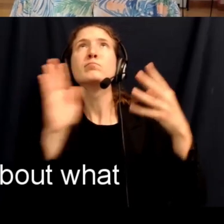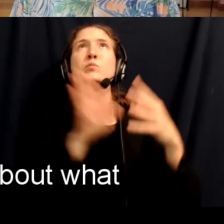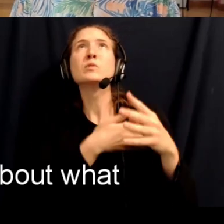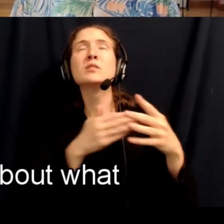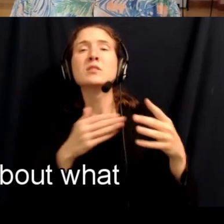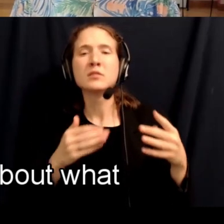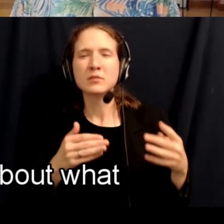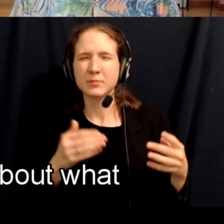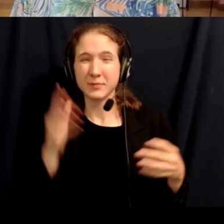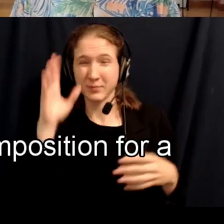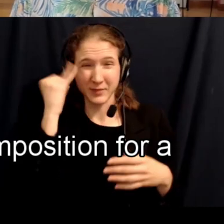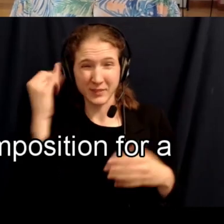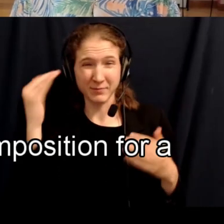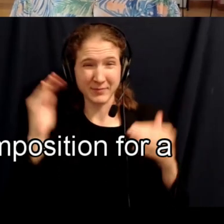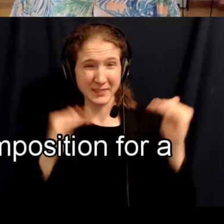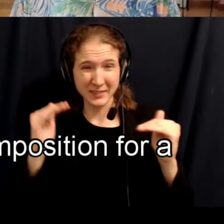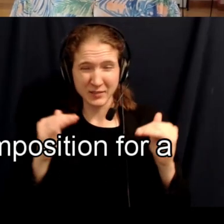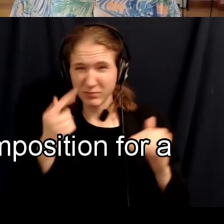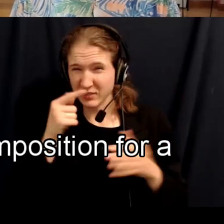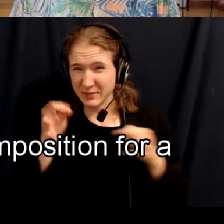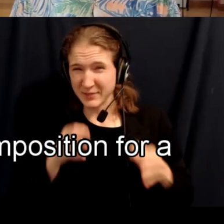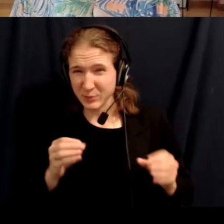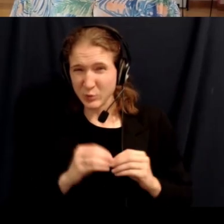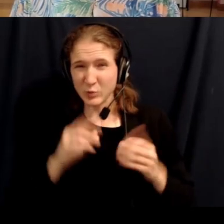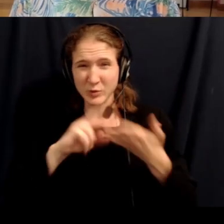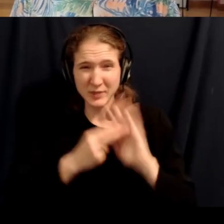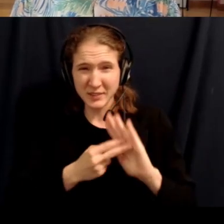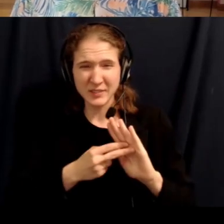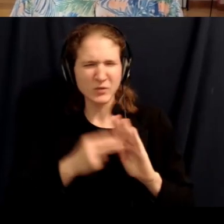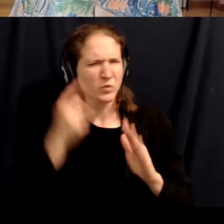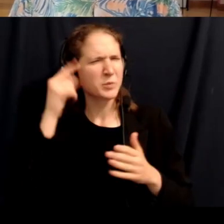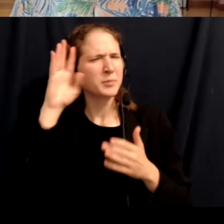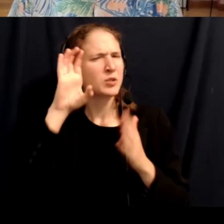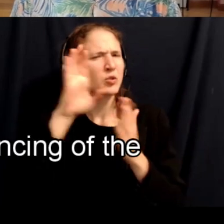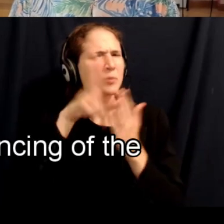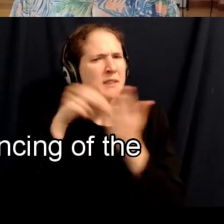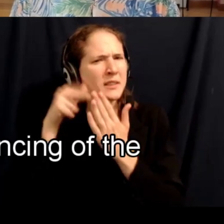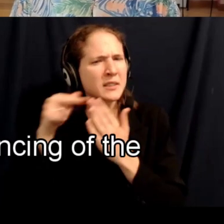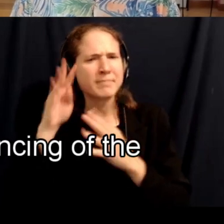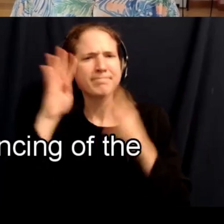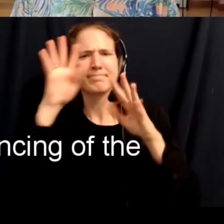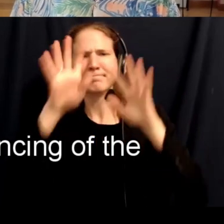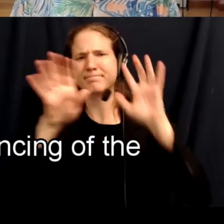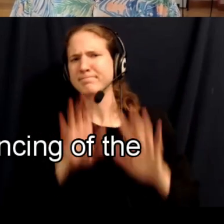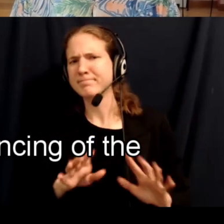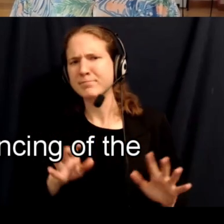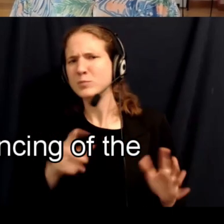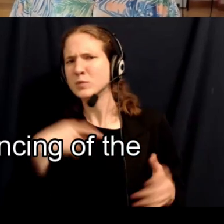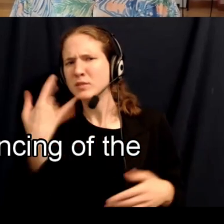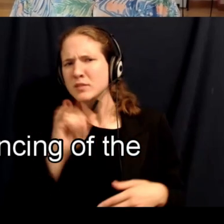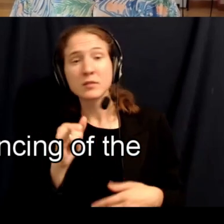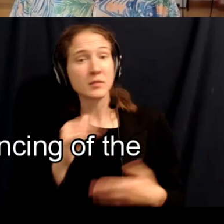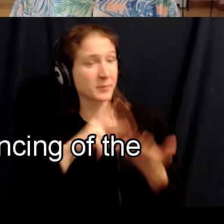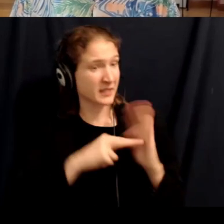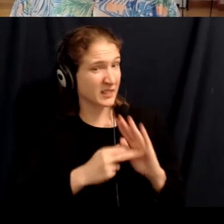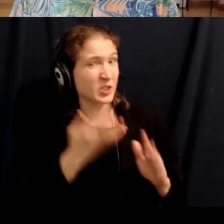little bit about what you mean when you say composition for a painting? Um, Composition being a balancing of